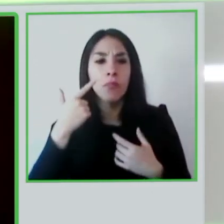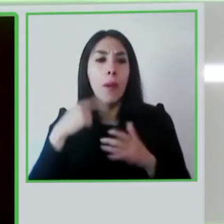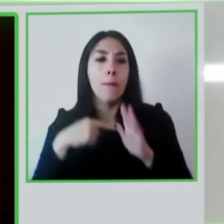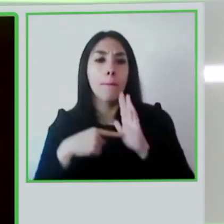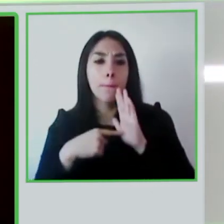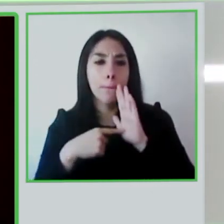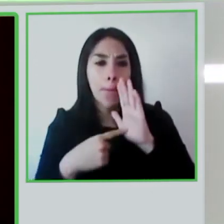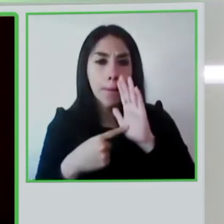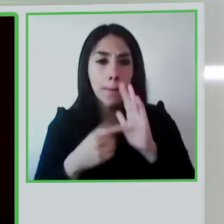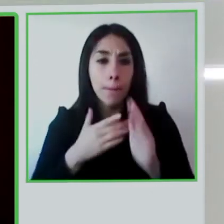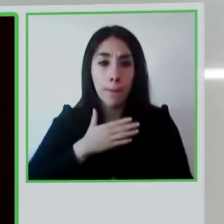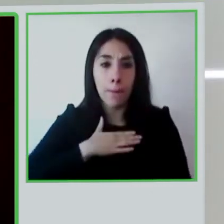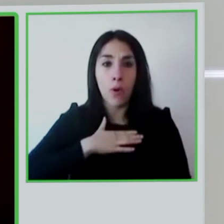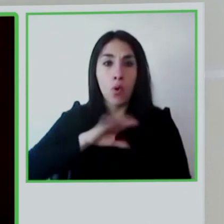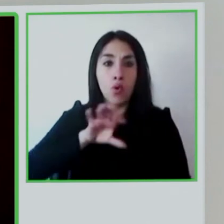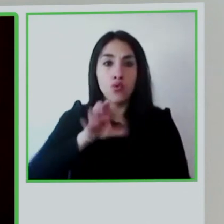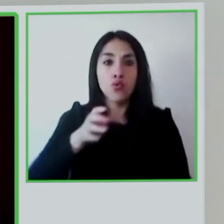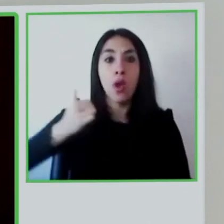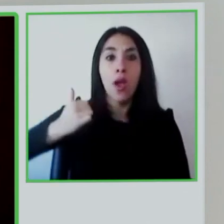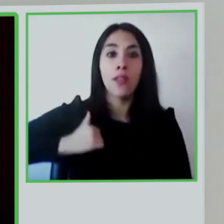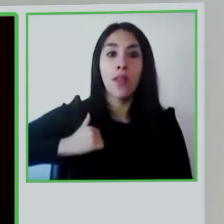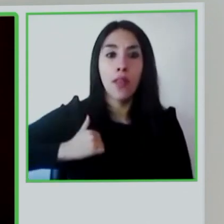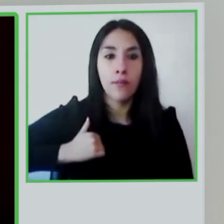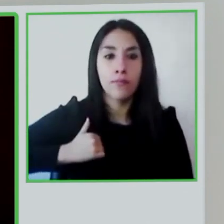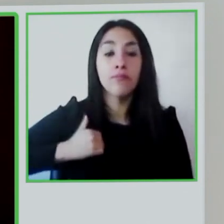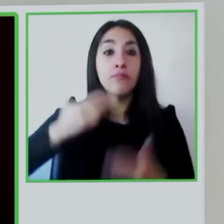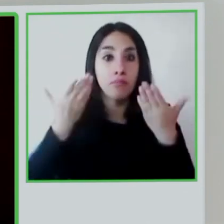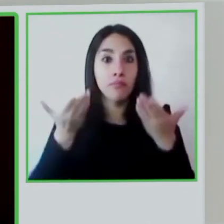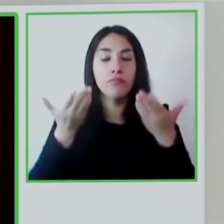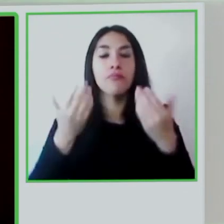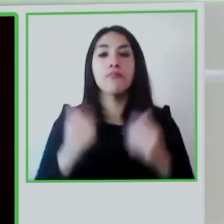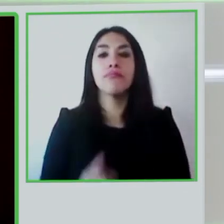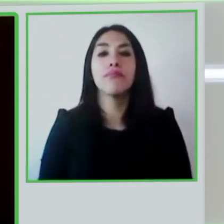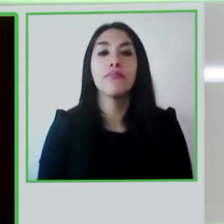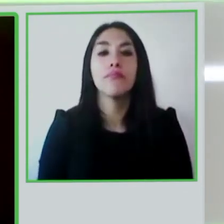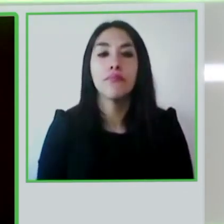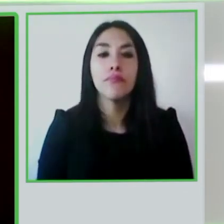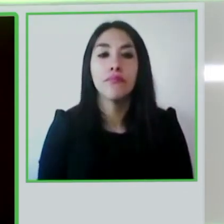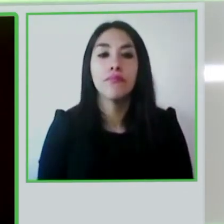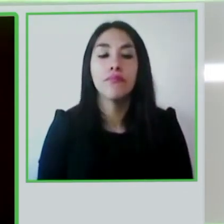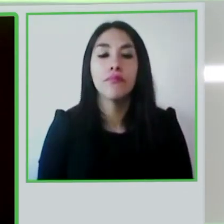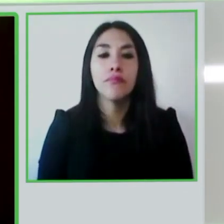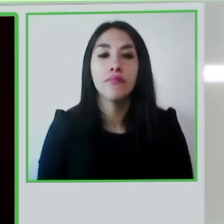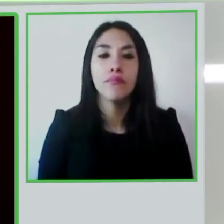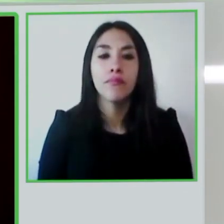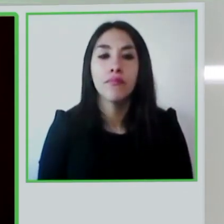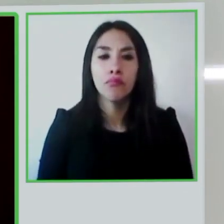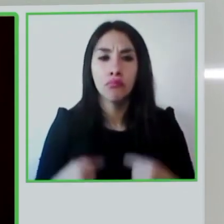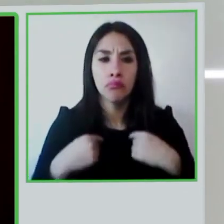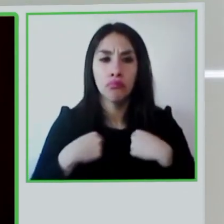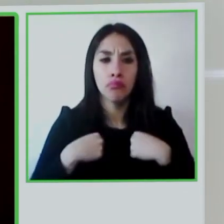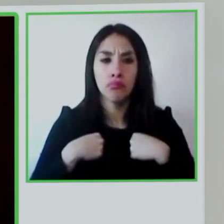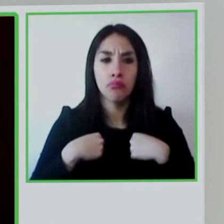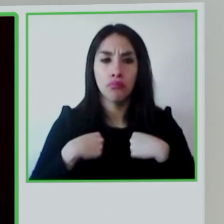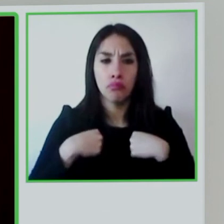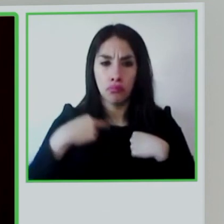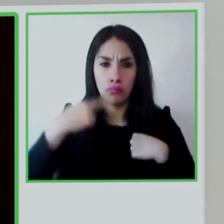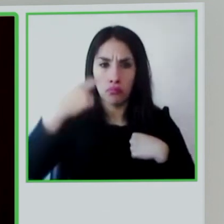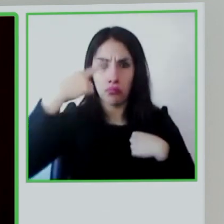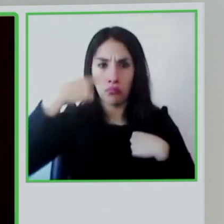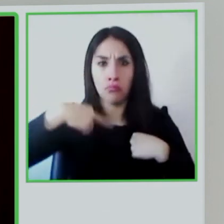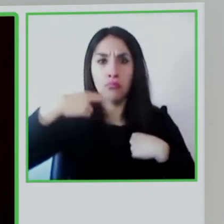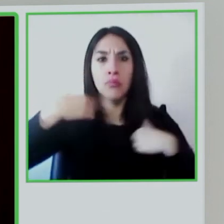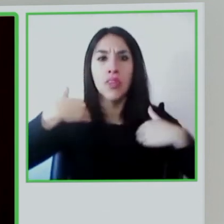that doesn't define me to be able to achieve a